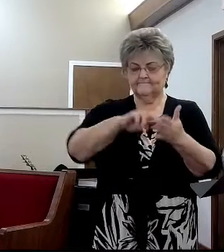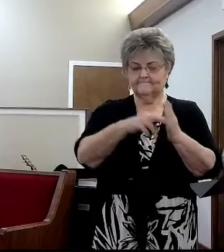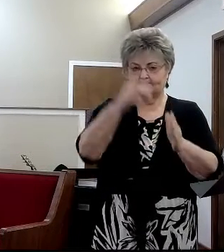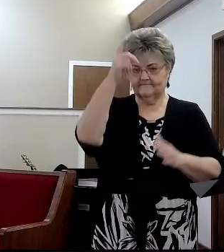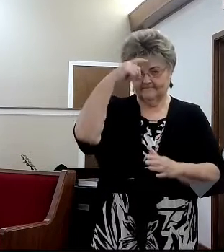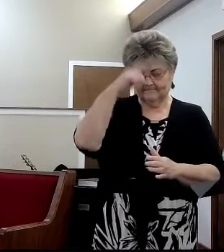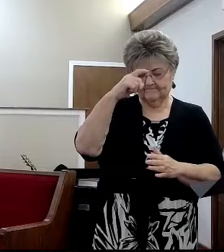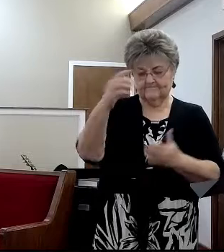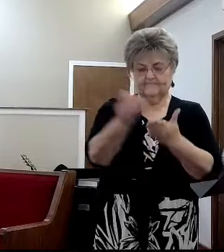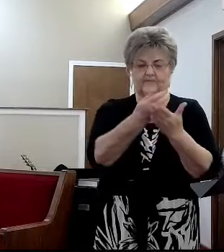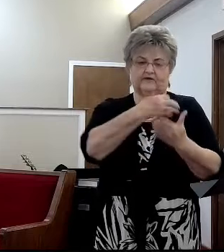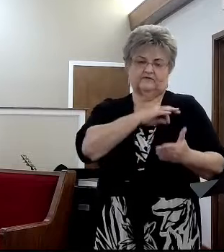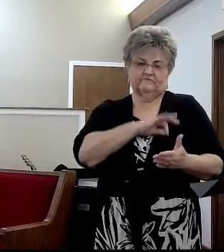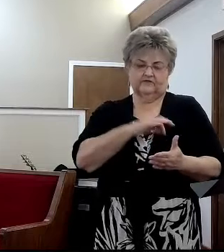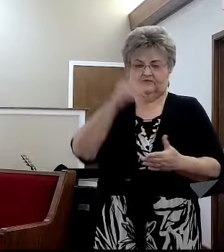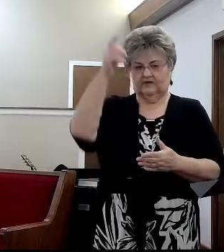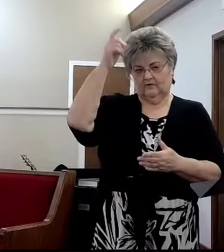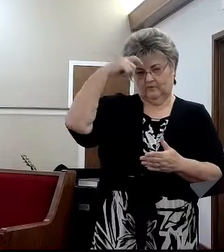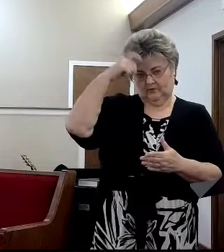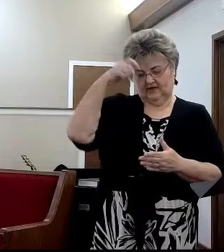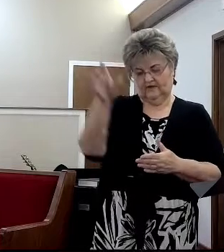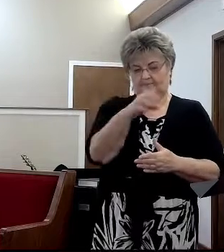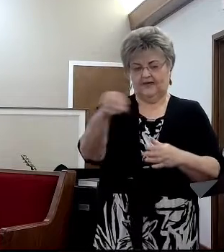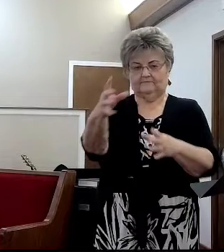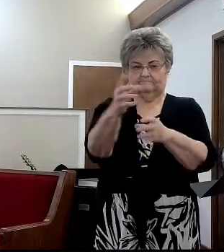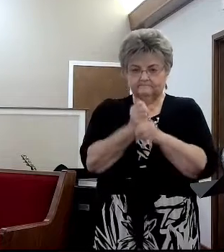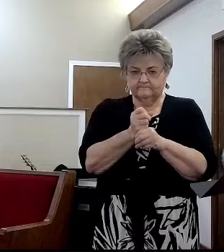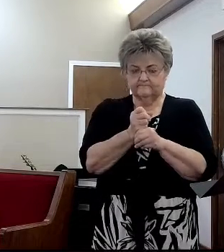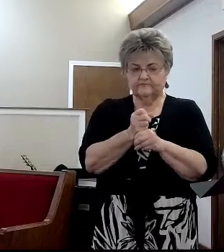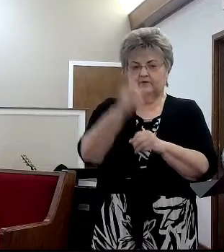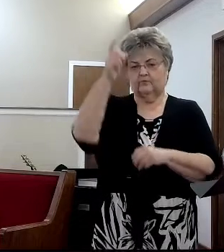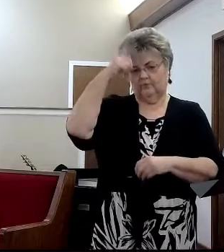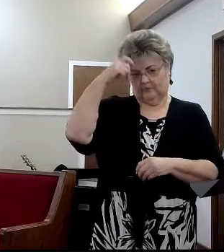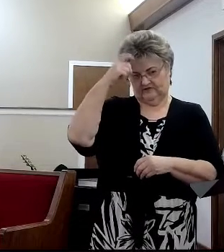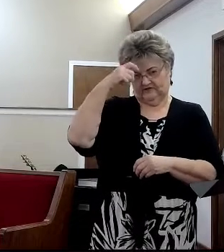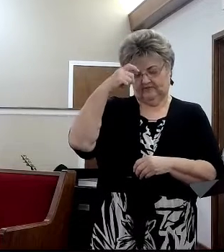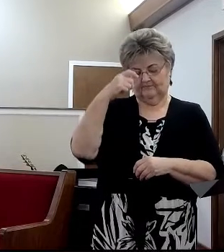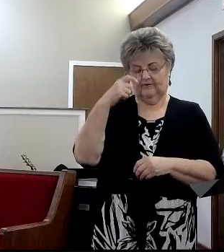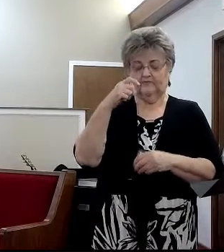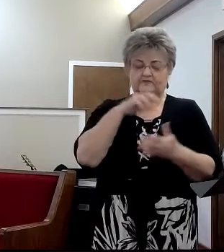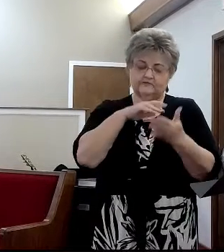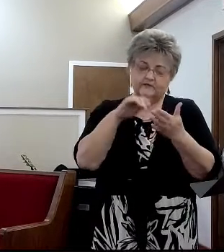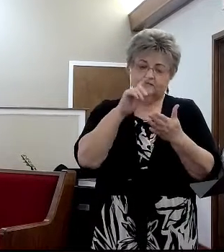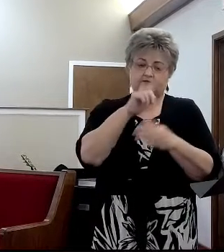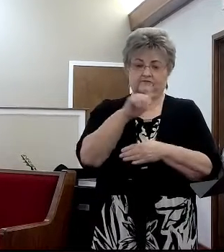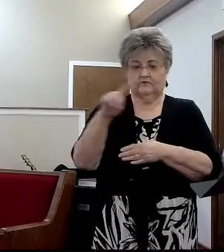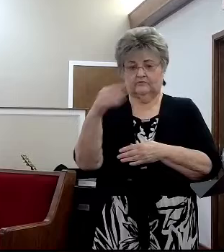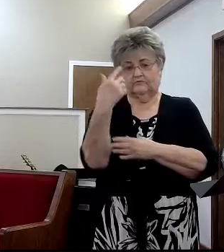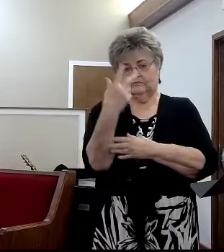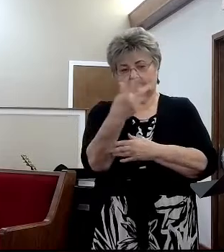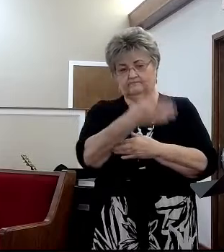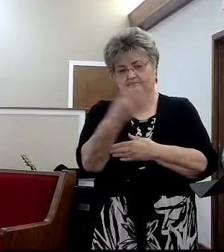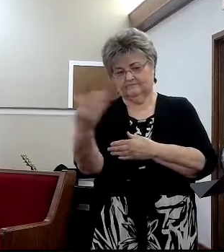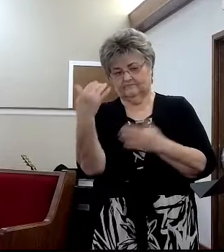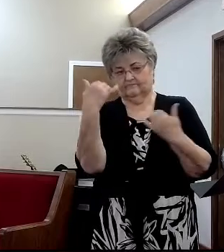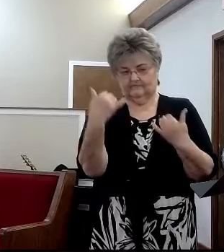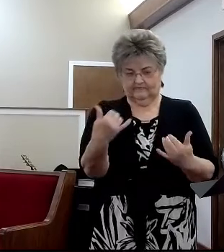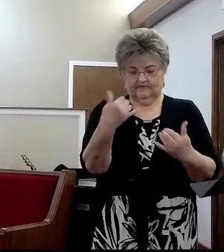the benefits of wisdom, and the acquisition of wisdom. So we're going to look at those today. If you